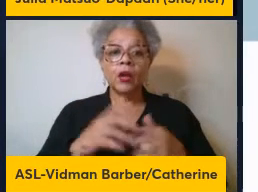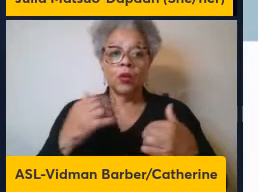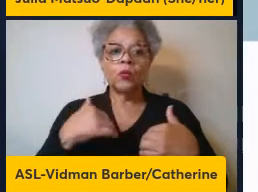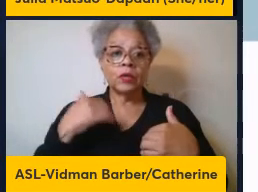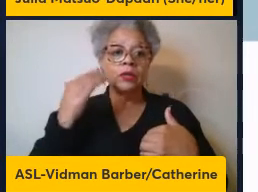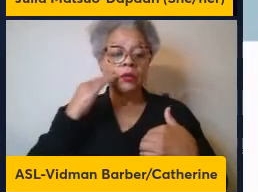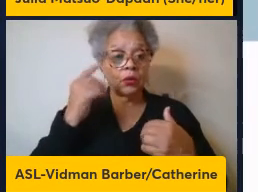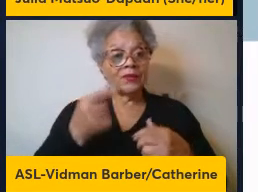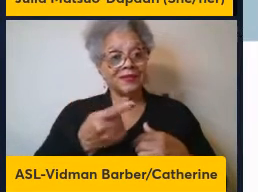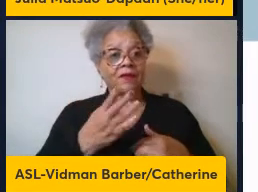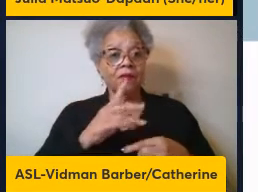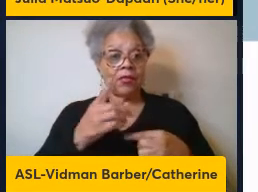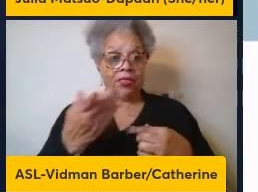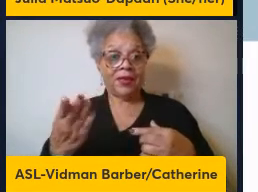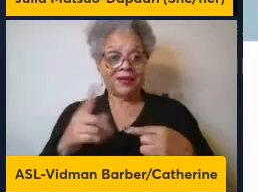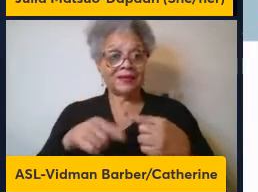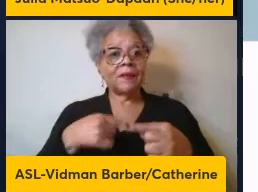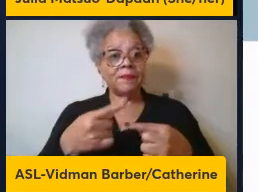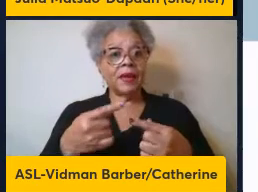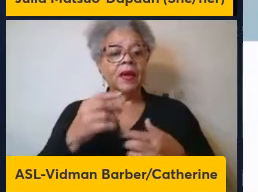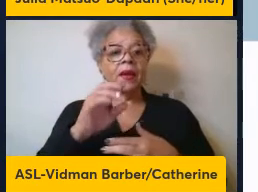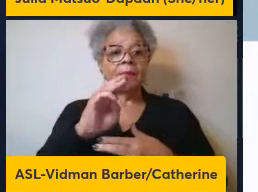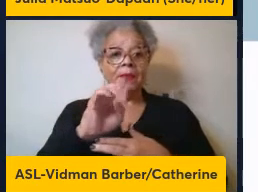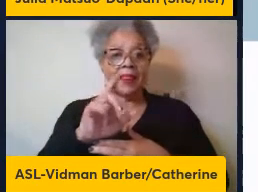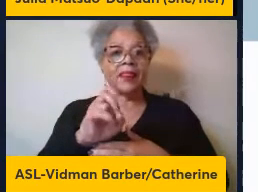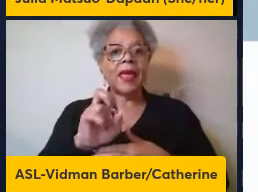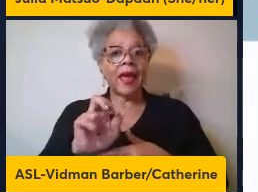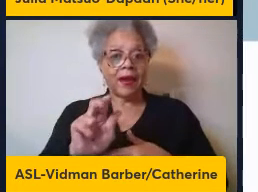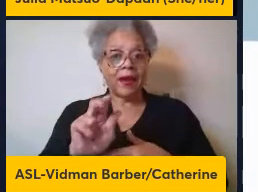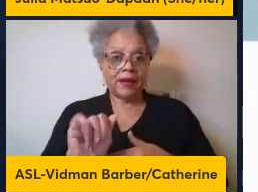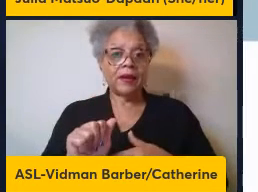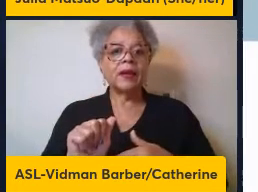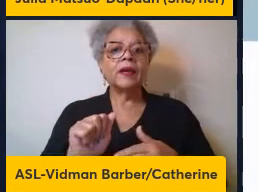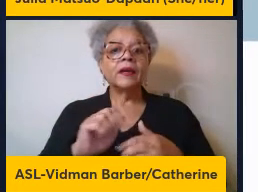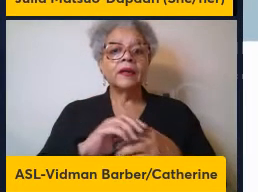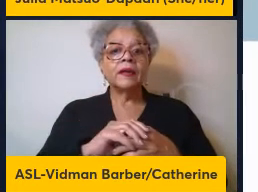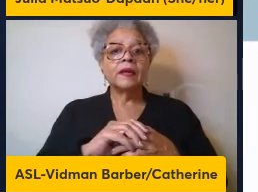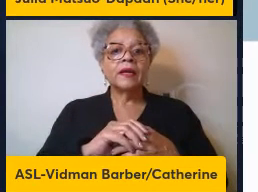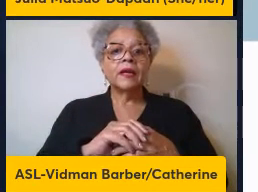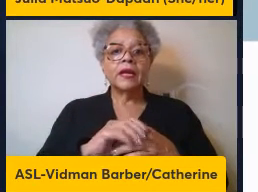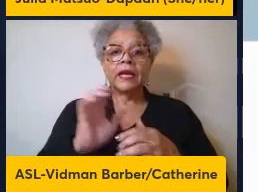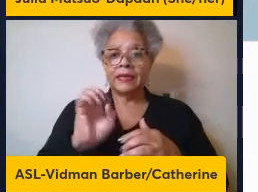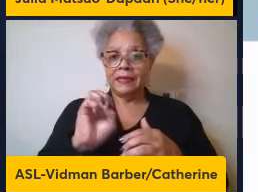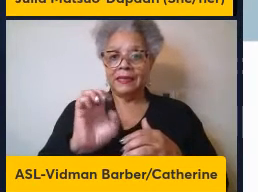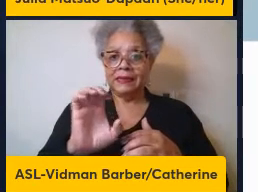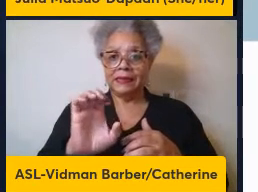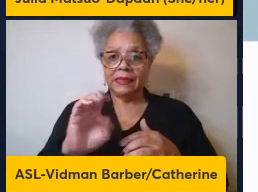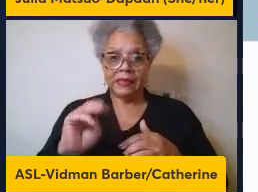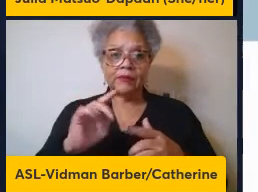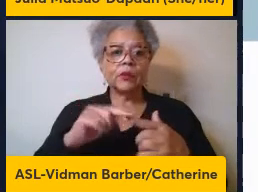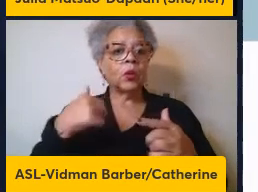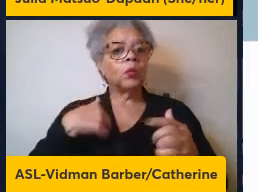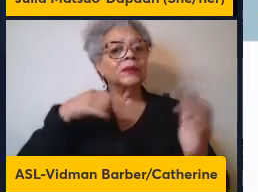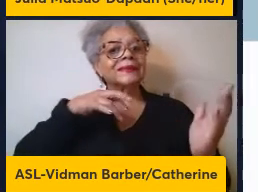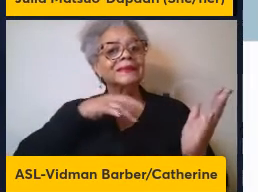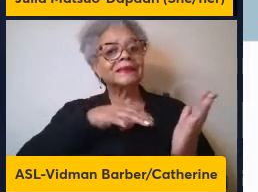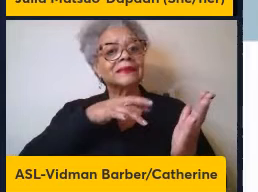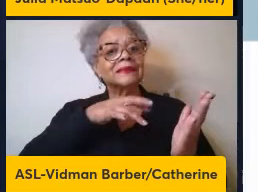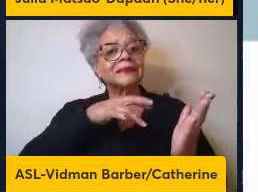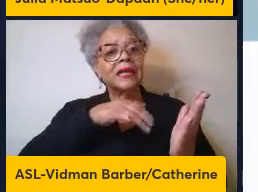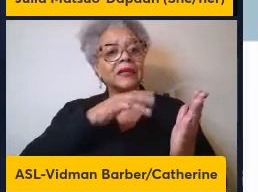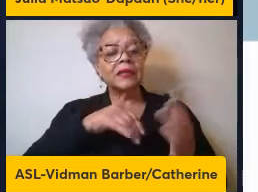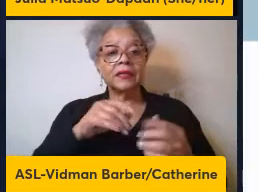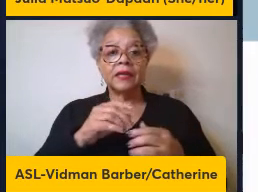malaria, but the exact molecular photogenesis is still incompletely understood. So, we study cerebral